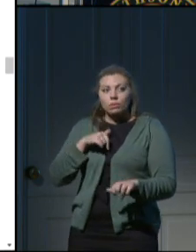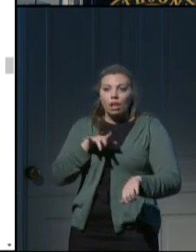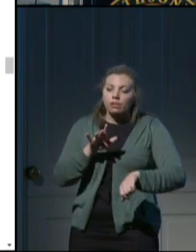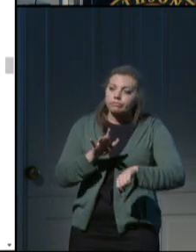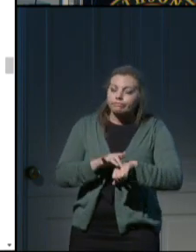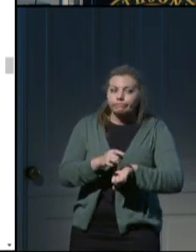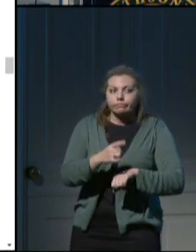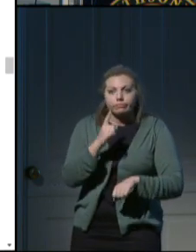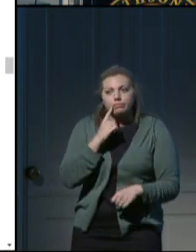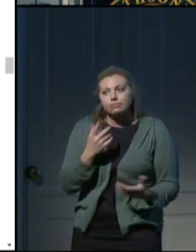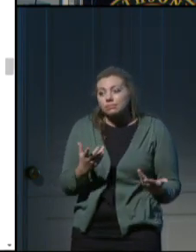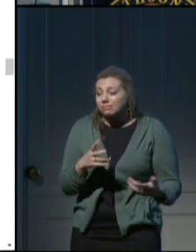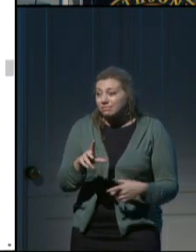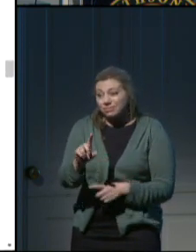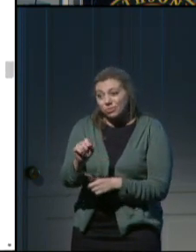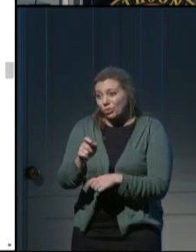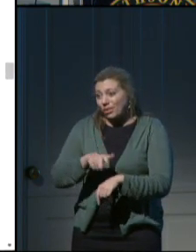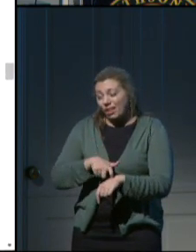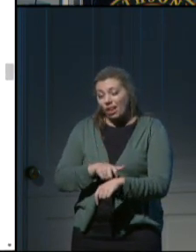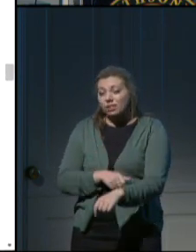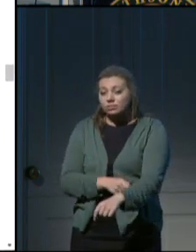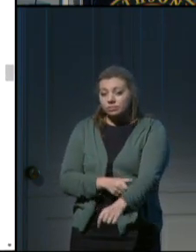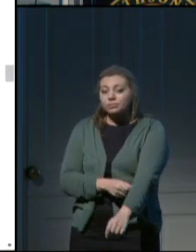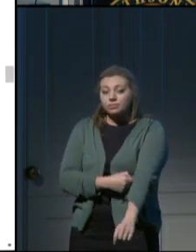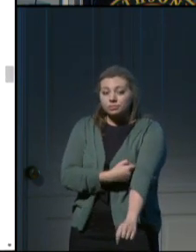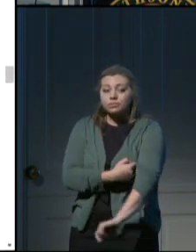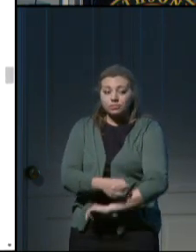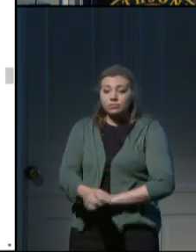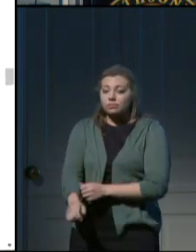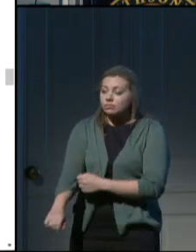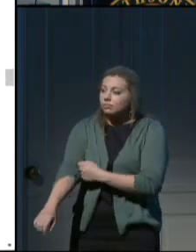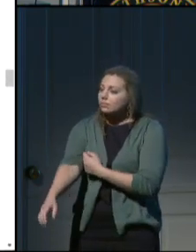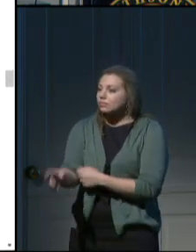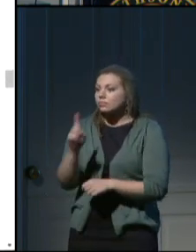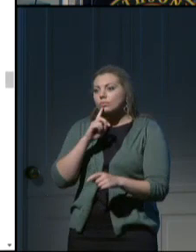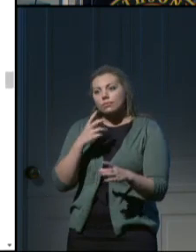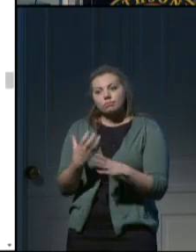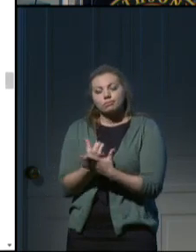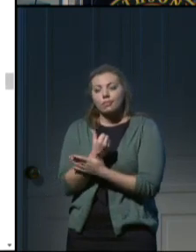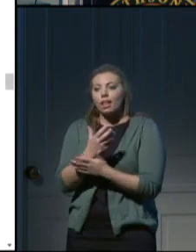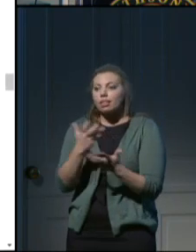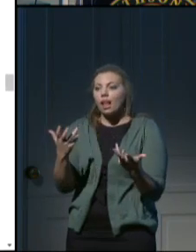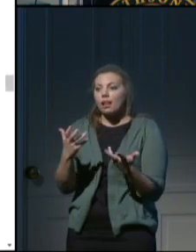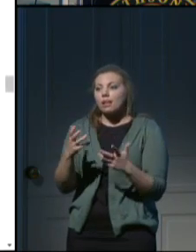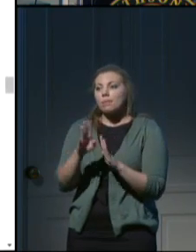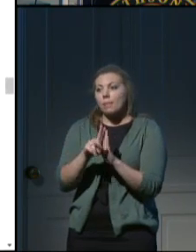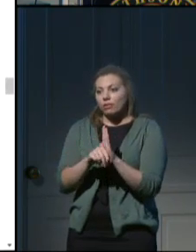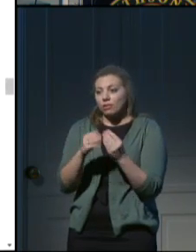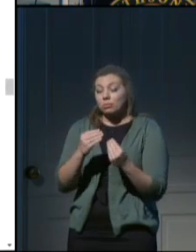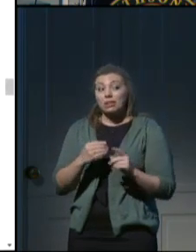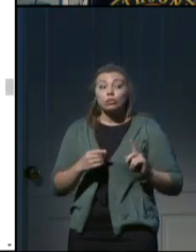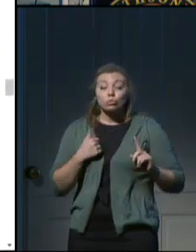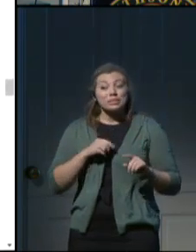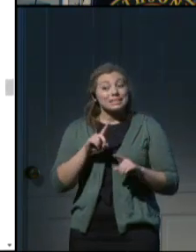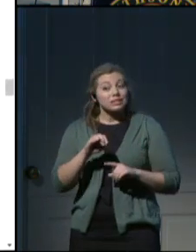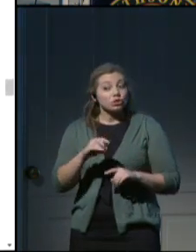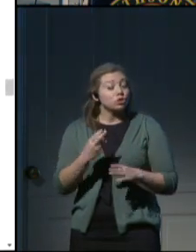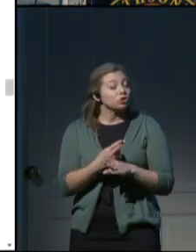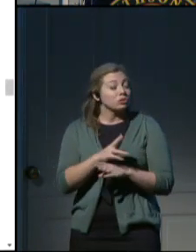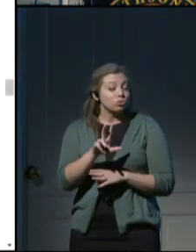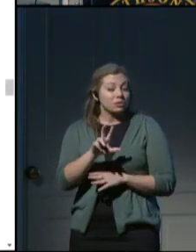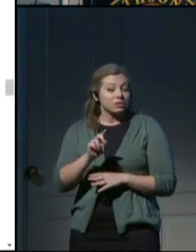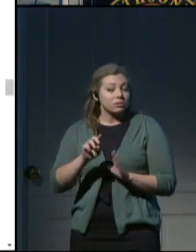times. We really did a lot of background, and we did end up using a 3D model. This model was digitized by